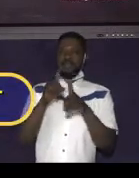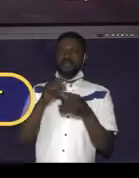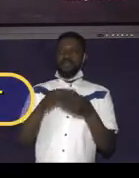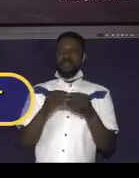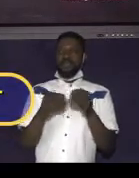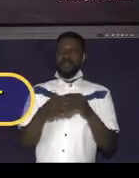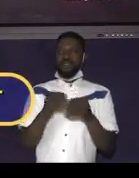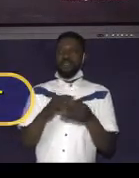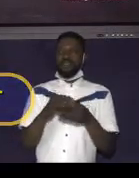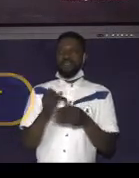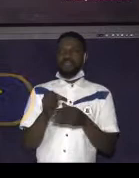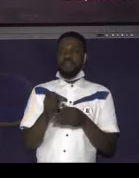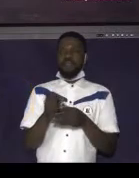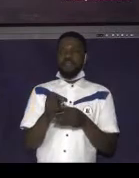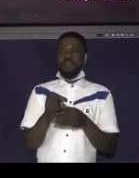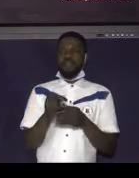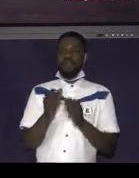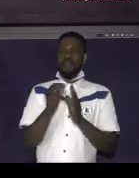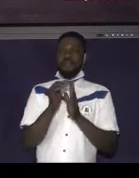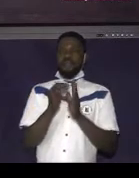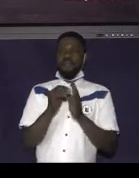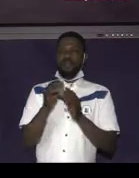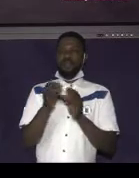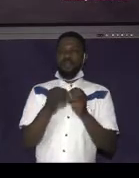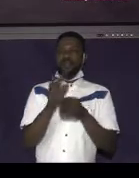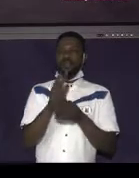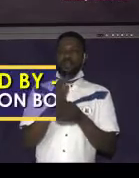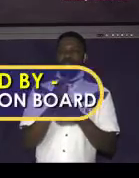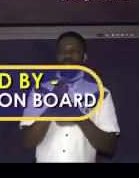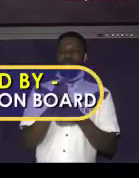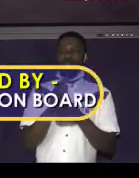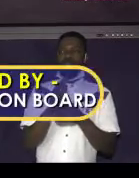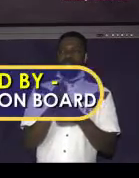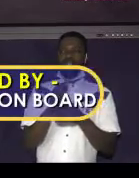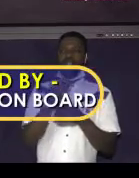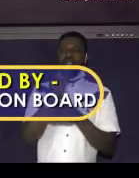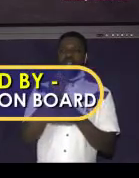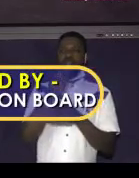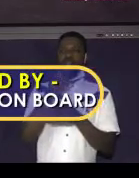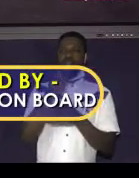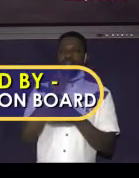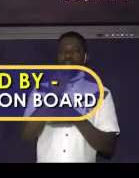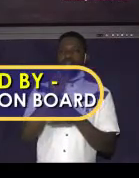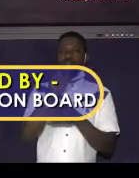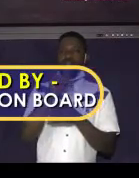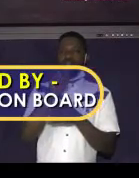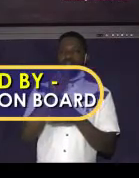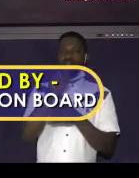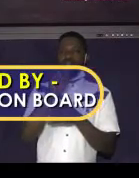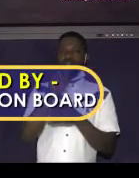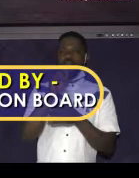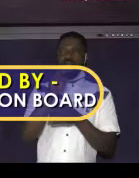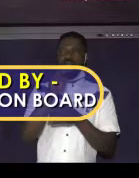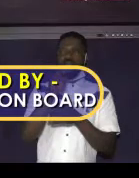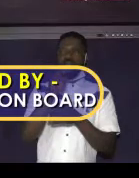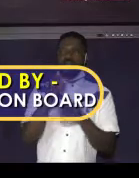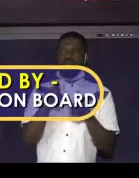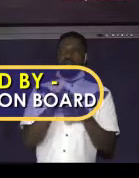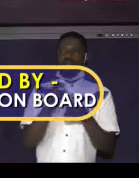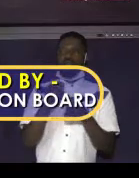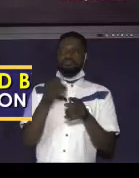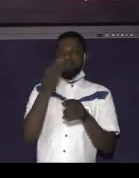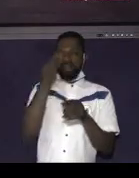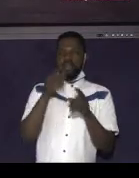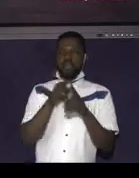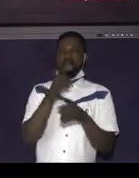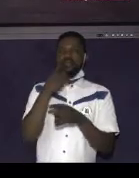sentences, followed by imperative sentences, also known as commands. Yes, commands.